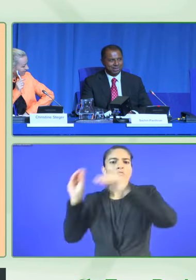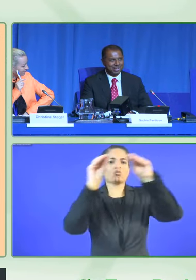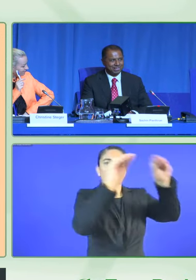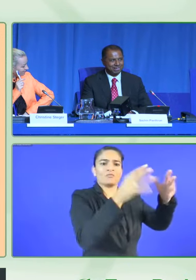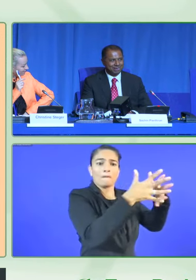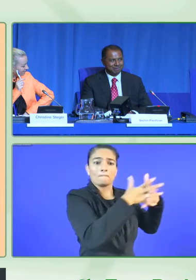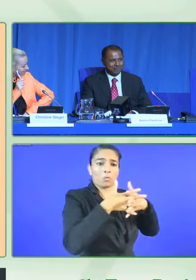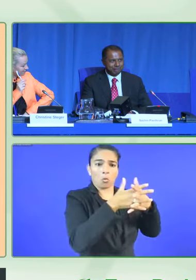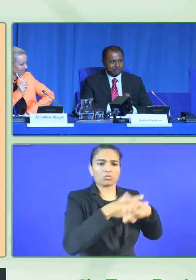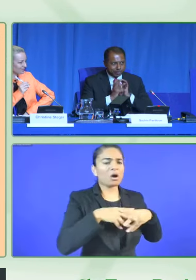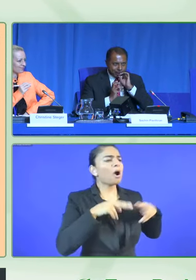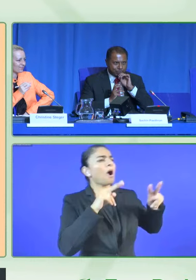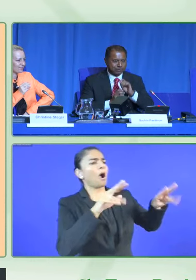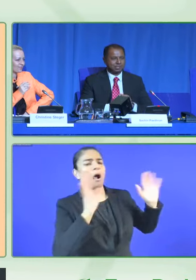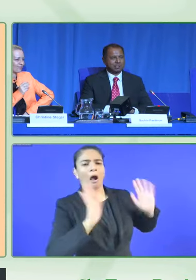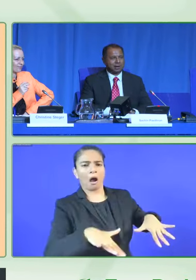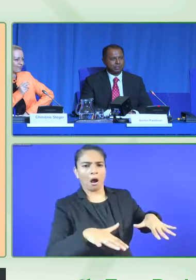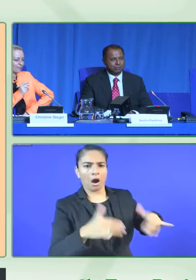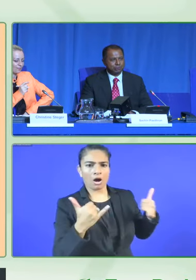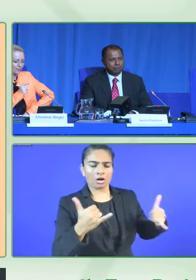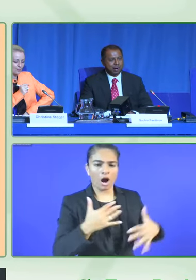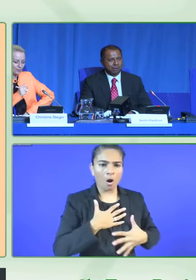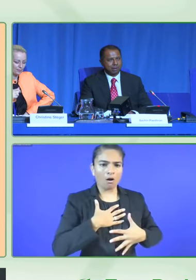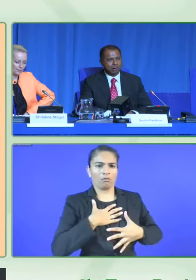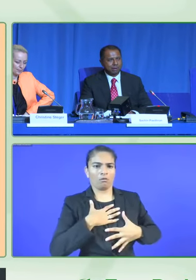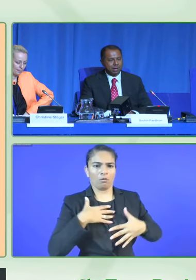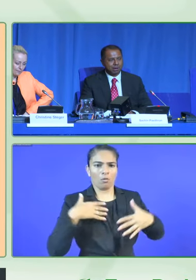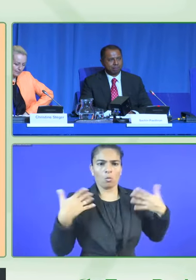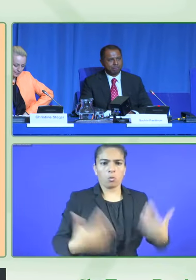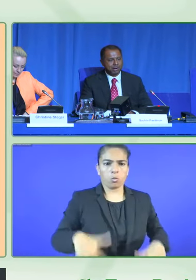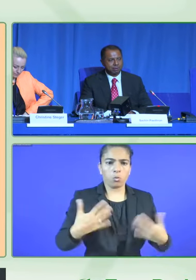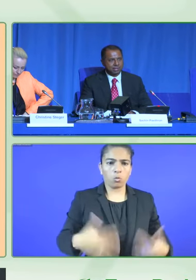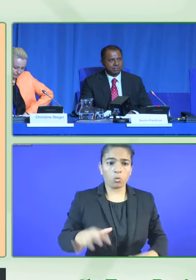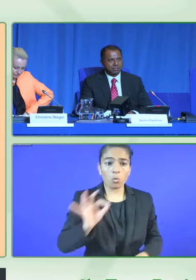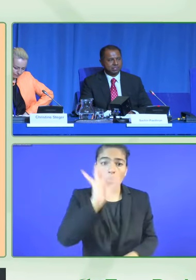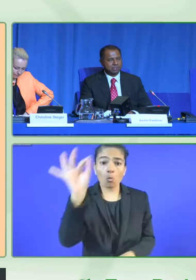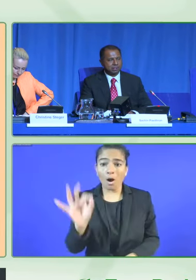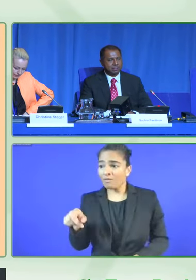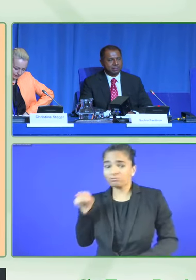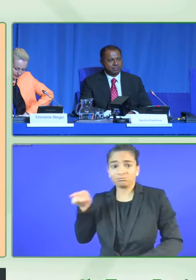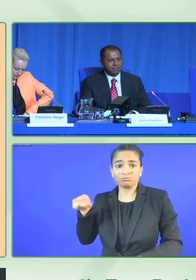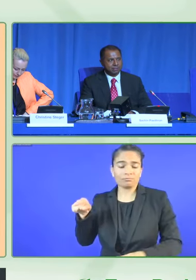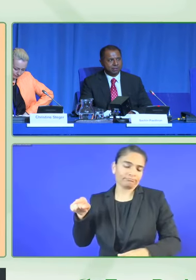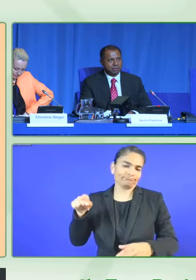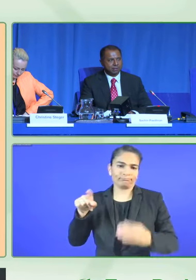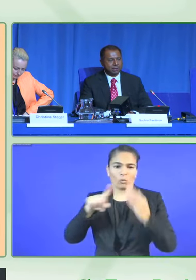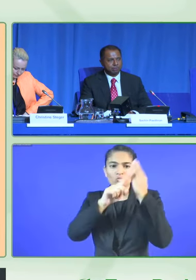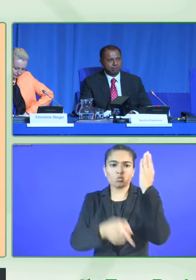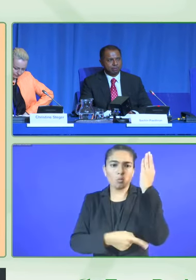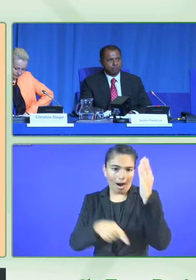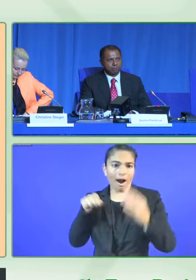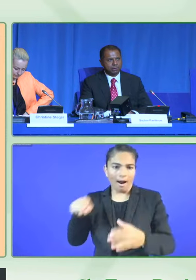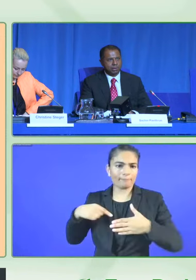soon that it was a start to a lot of barriers that still exist.